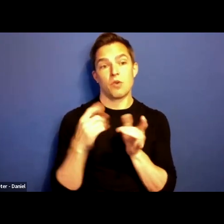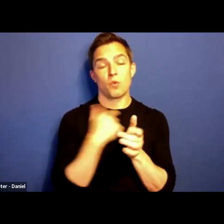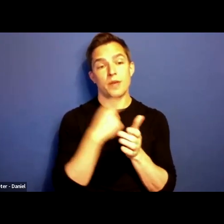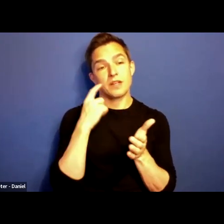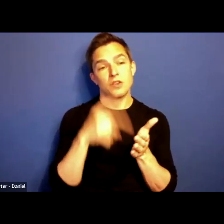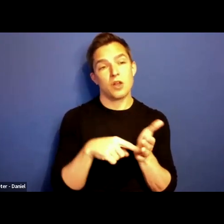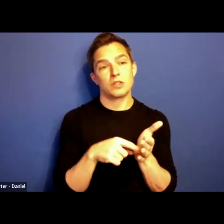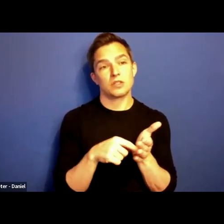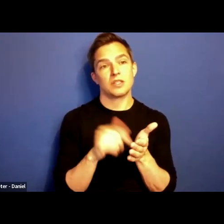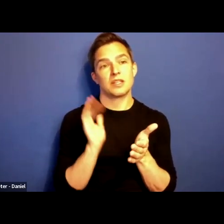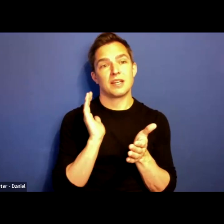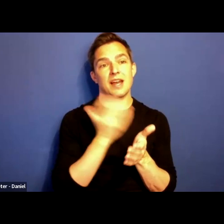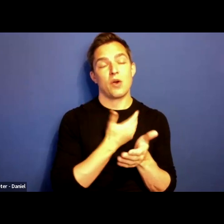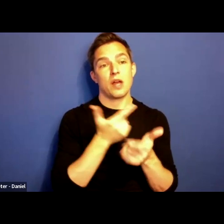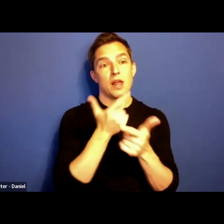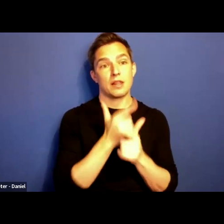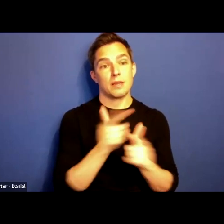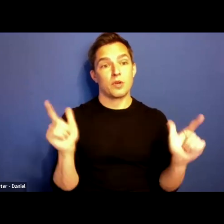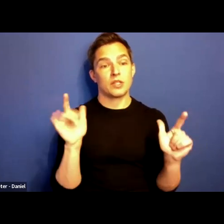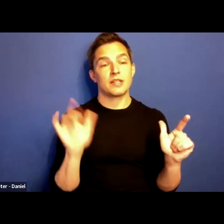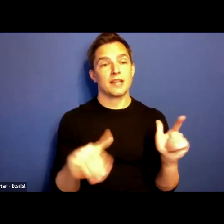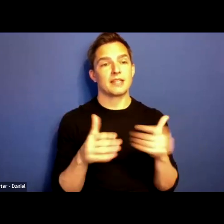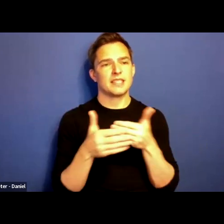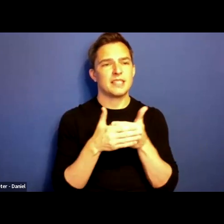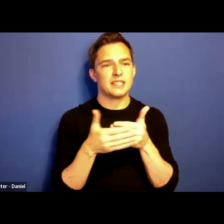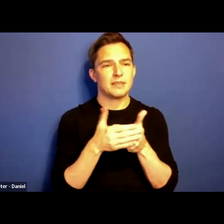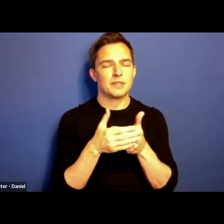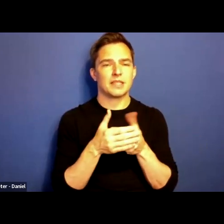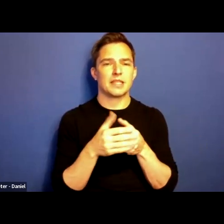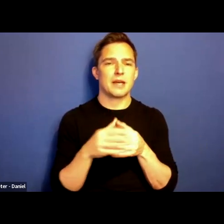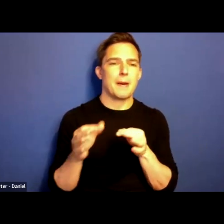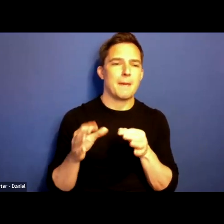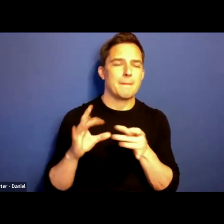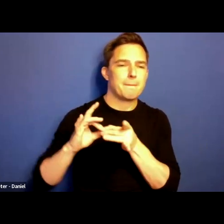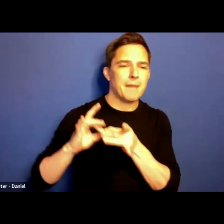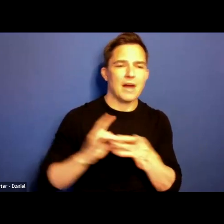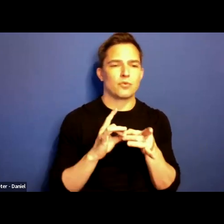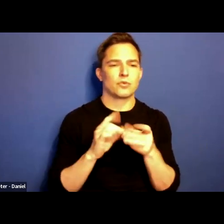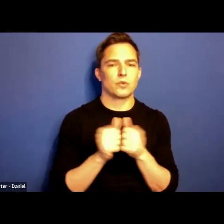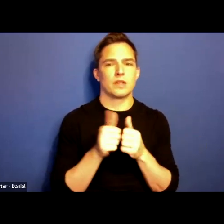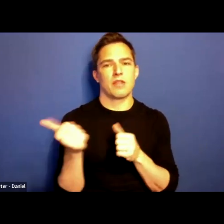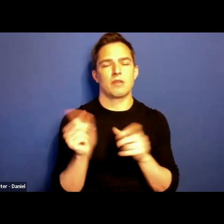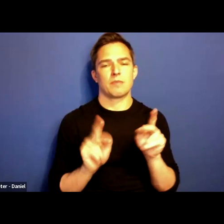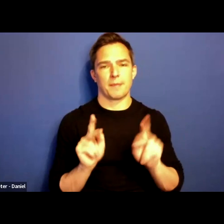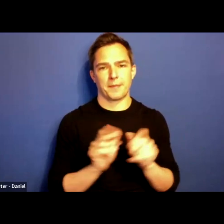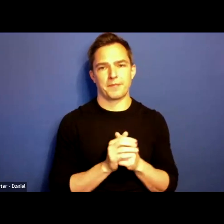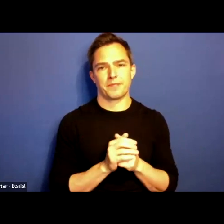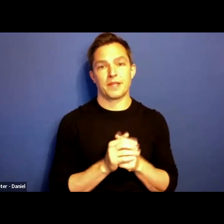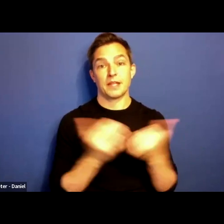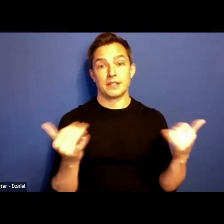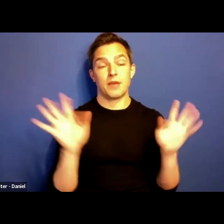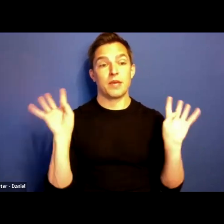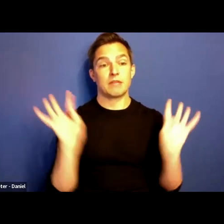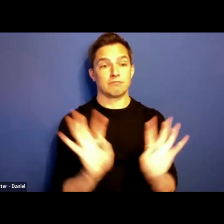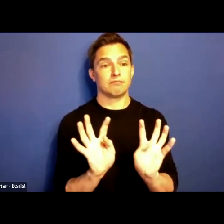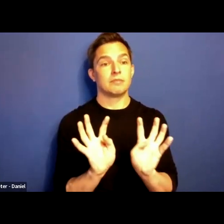acknowledge that our liberation is intimately bound up with that of others. Today, we come together